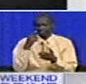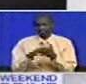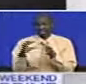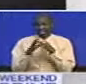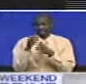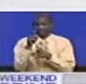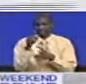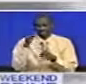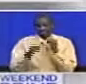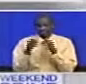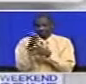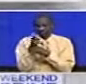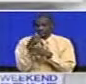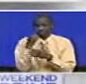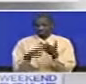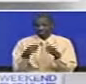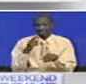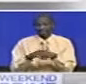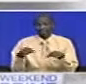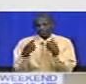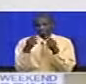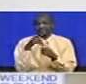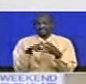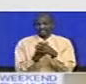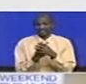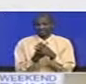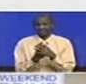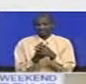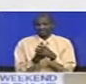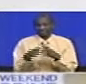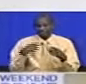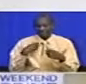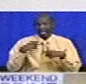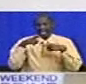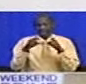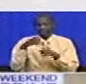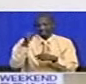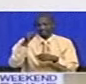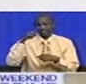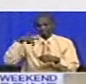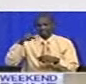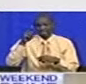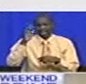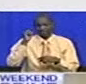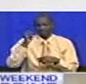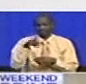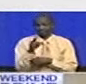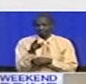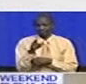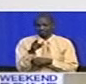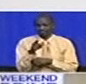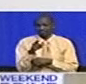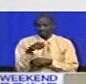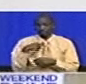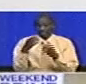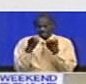this last video interview since the clashes erupted. It will not allow the SPLM to renew. We